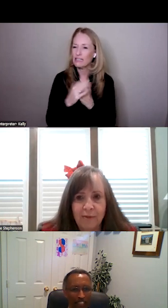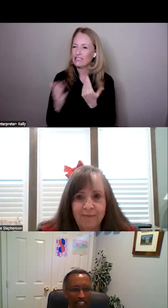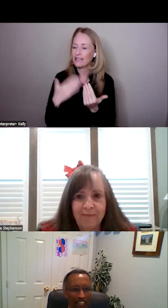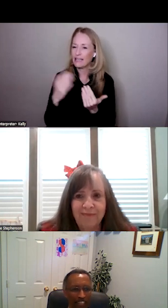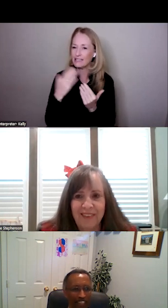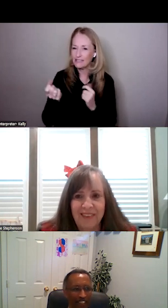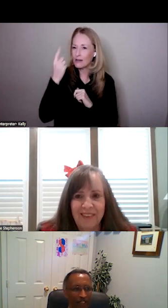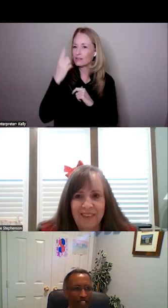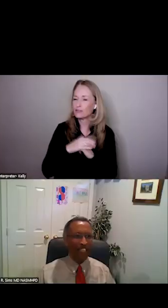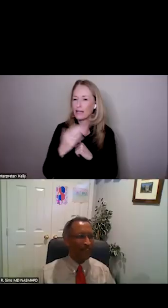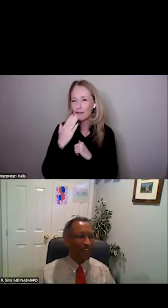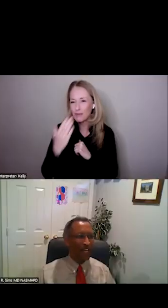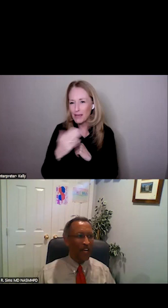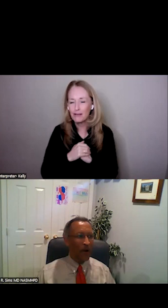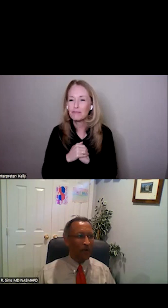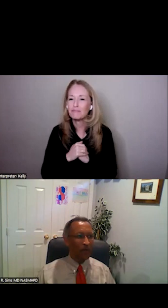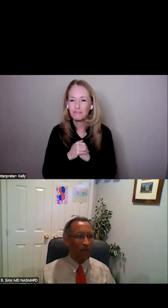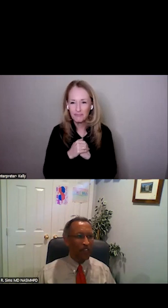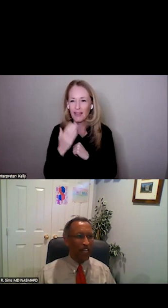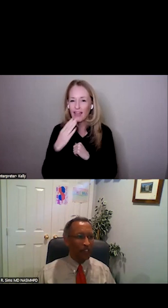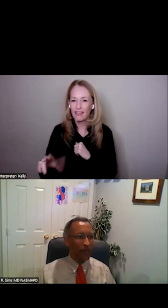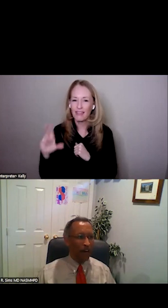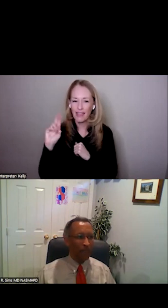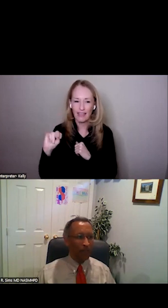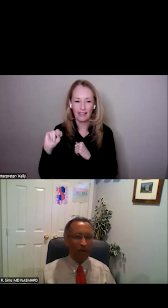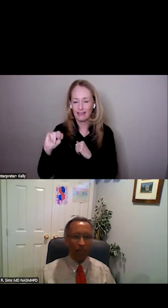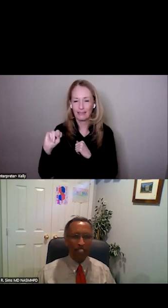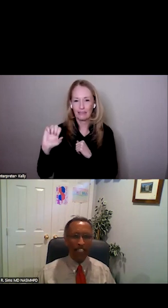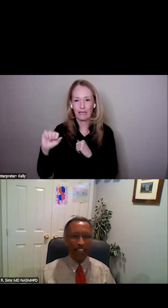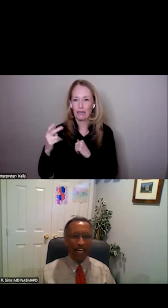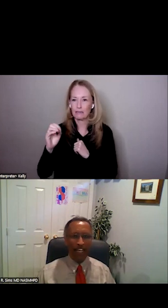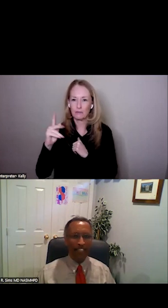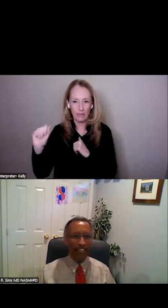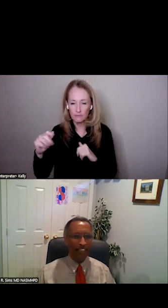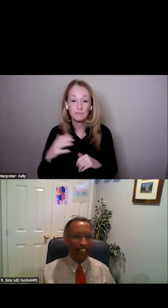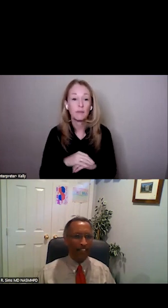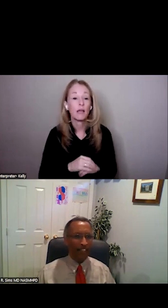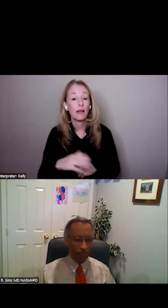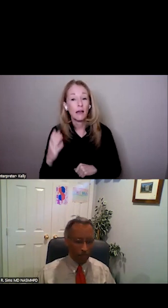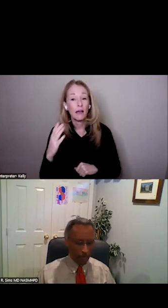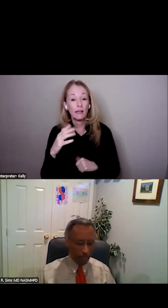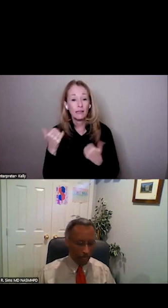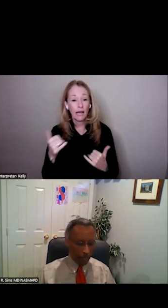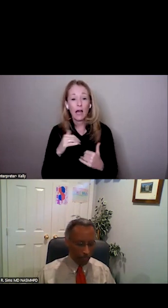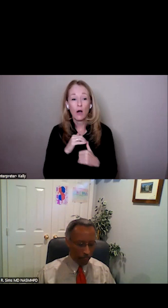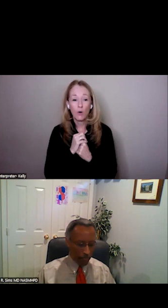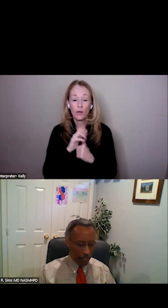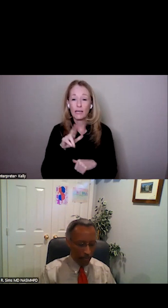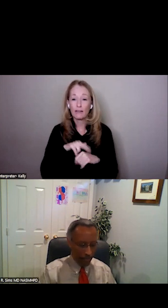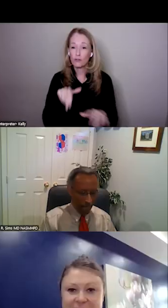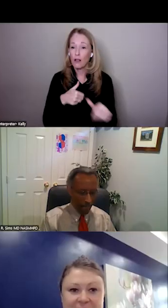NASHBID. Thank you. Okay, thanks. We move now to our federal updates, and Sarah, if you are